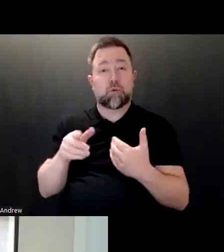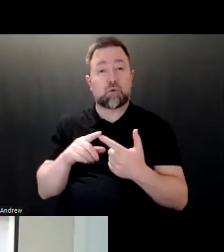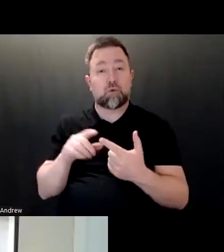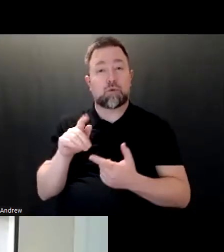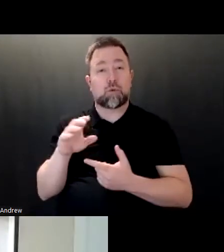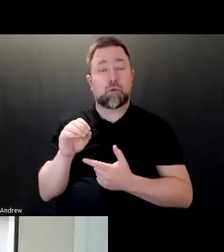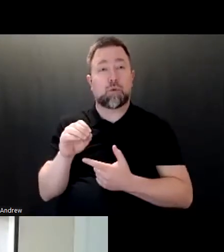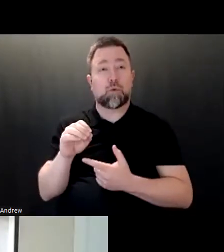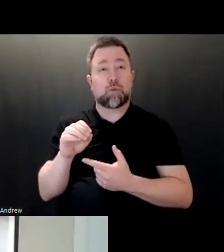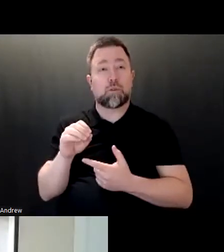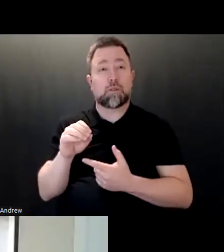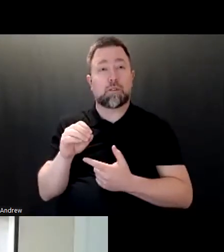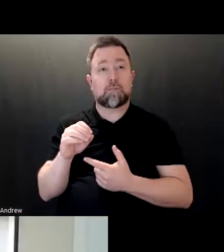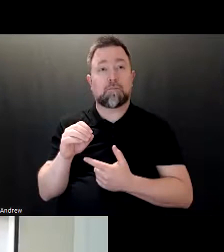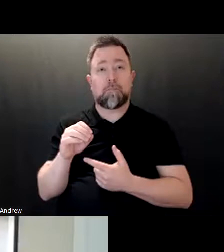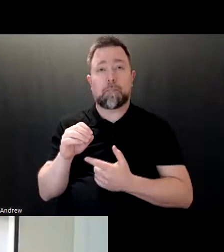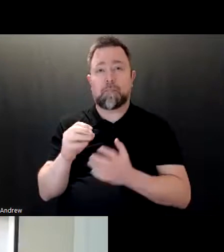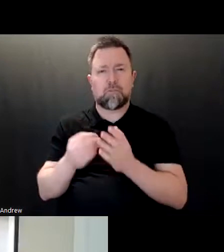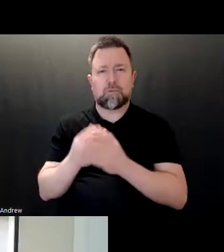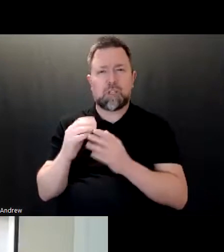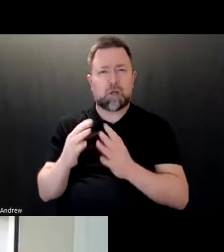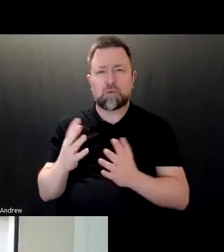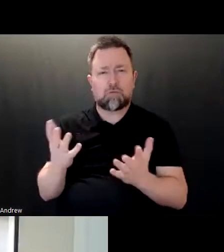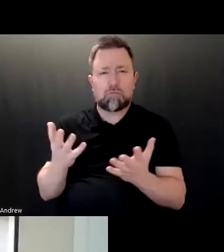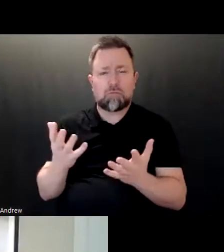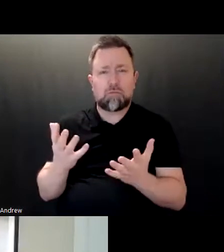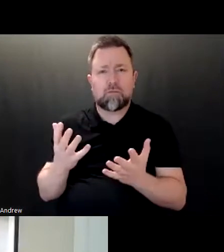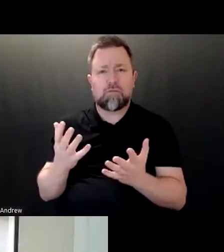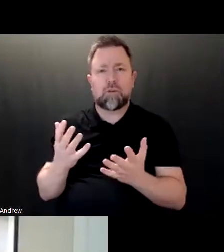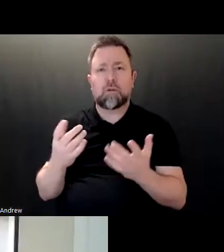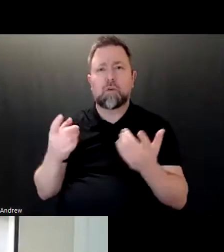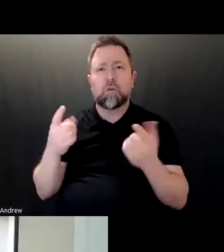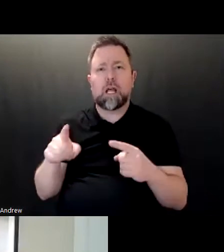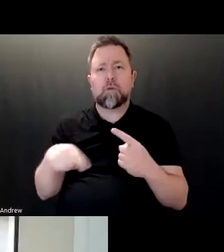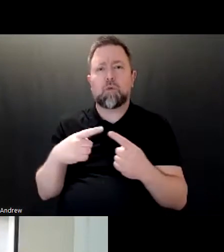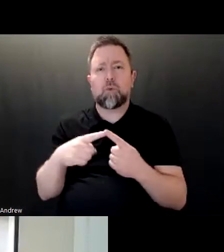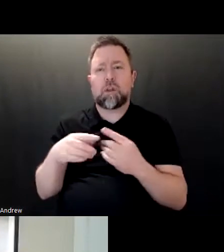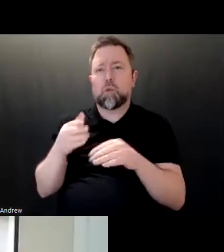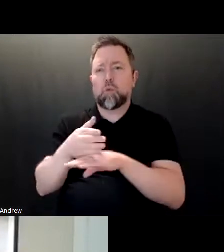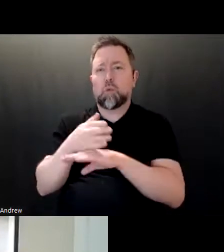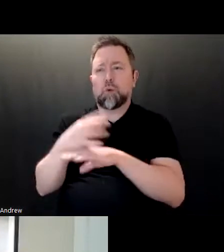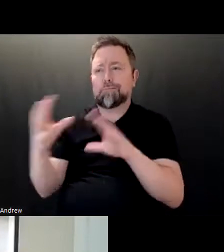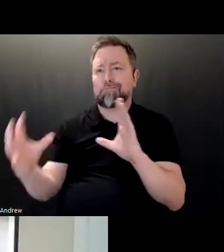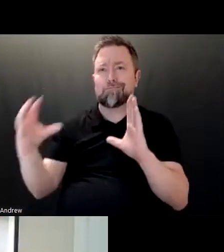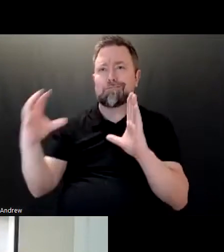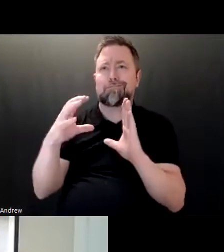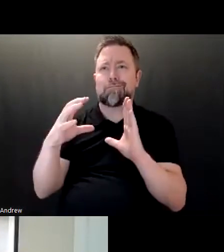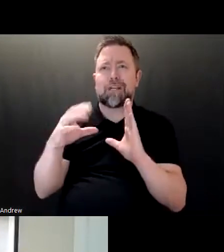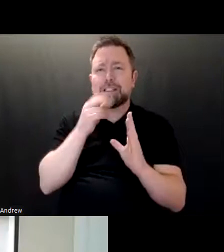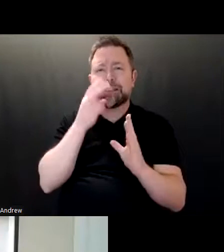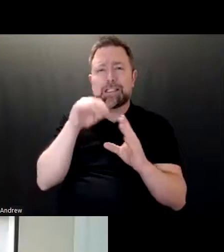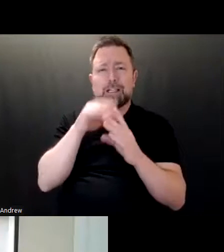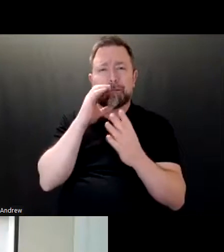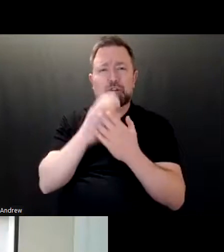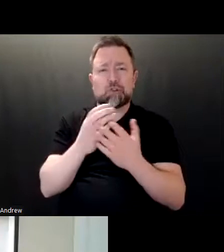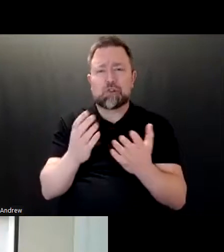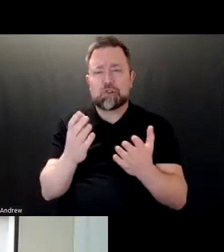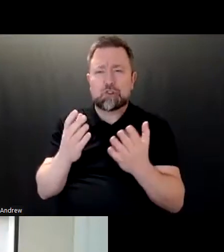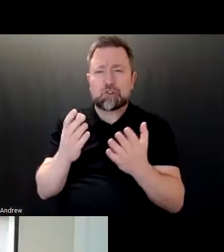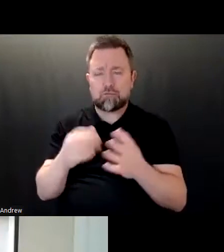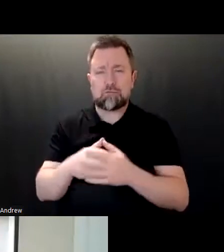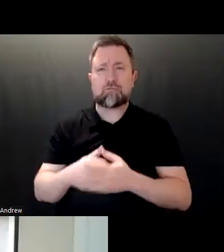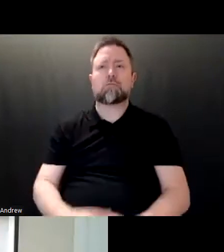sales desk, our store, and our public bathroom. So for that reason, and because we had